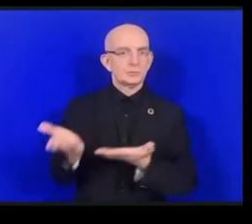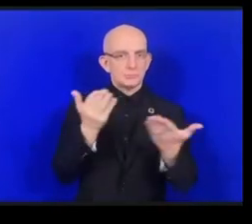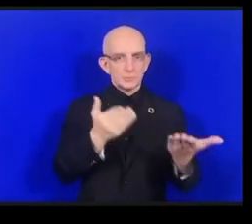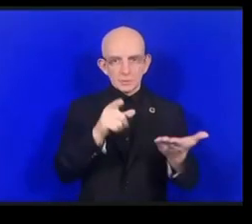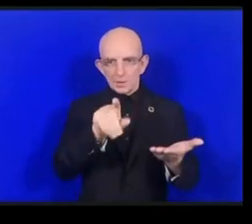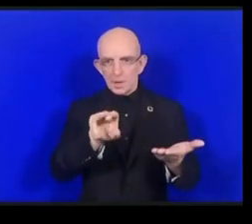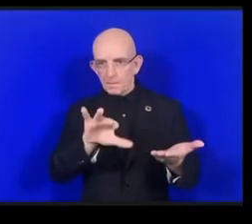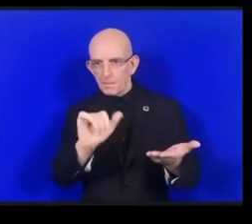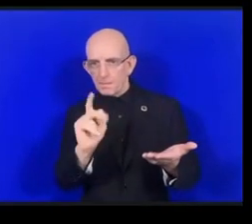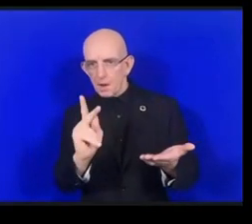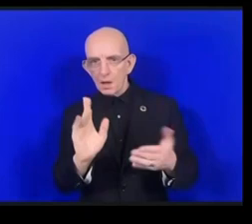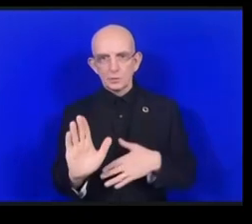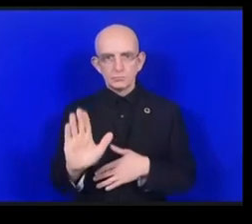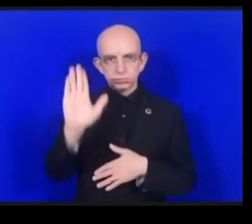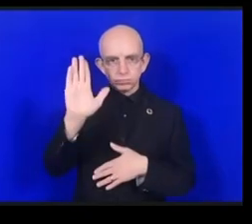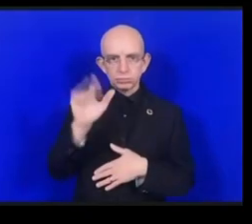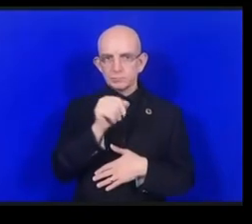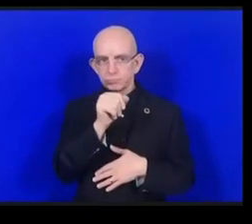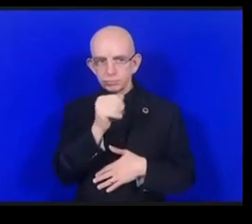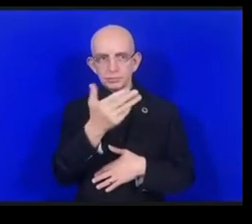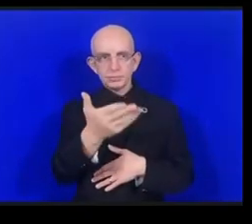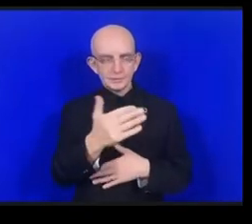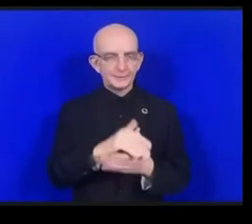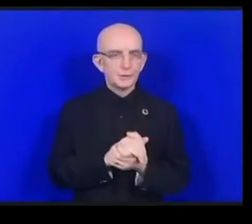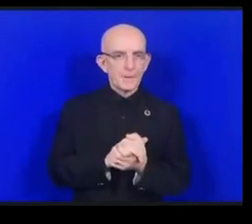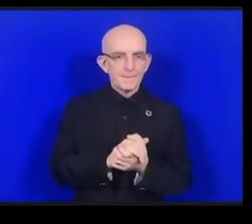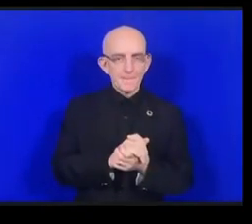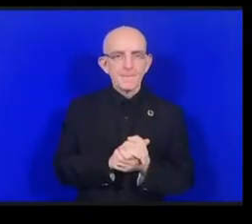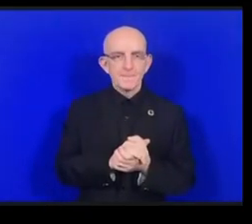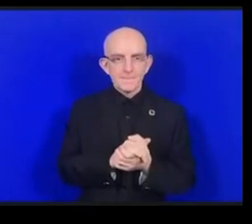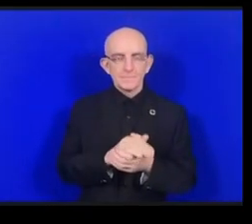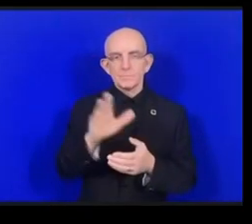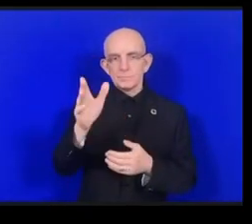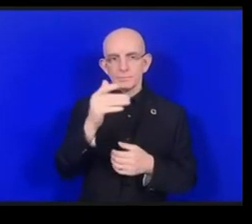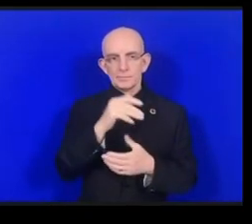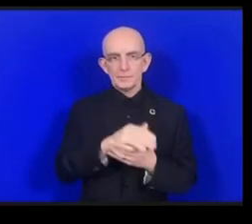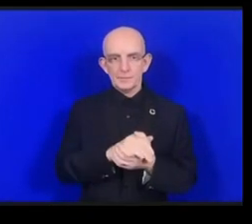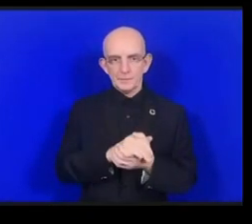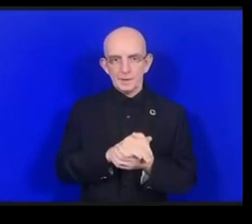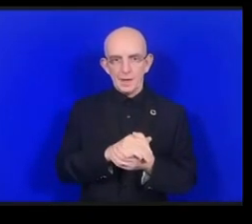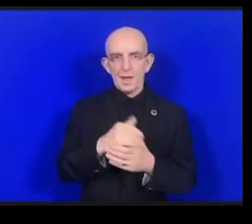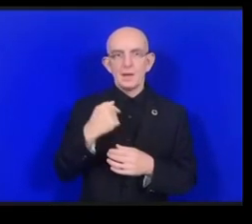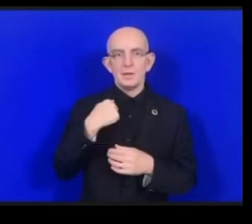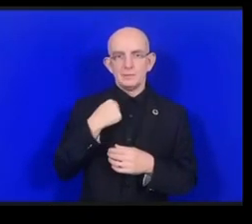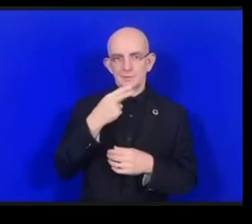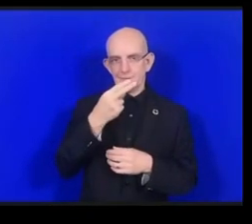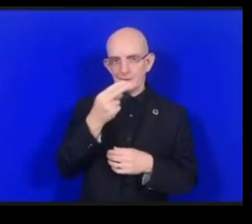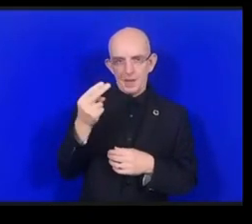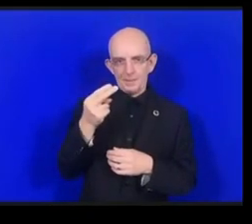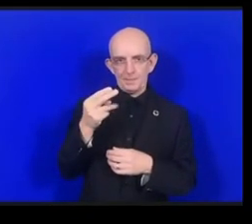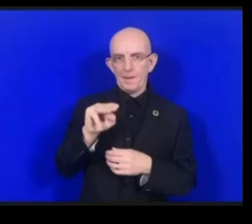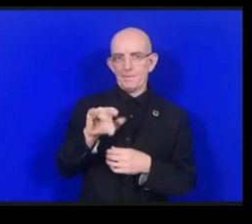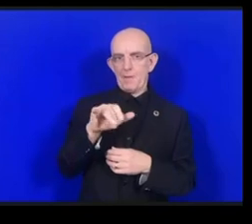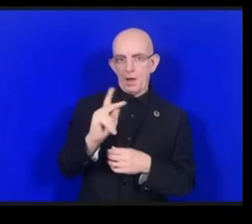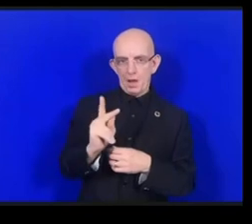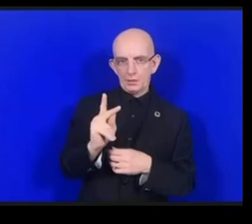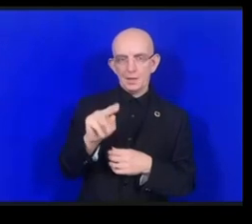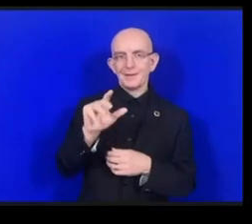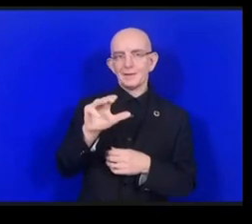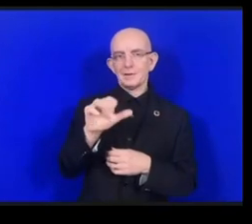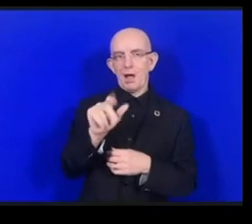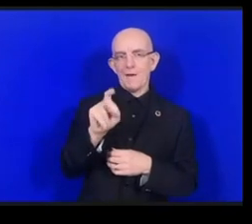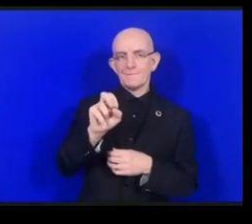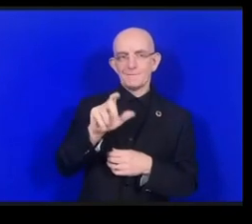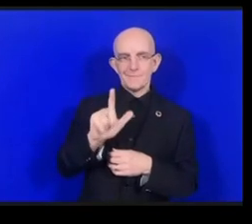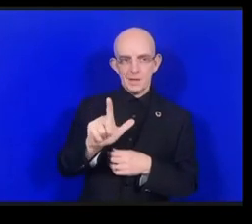Marcus um the name is Mark caral I'm a policy advisor for is3 C which is a dynamic